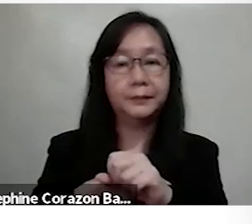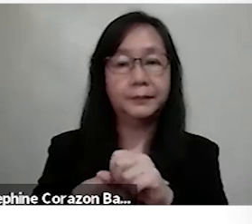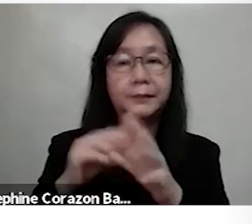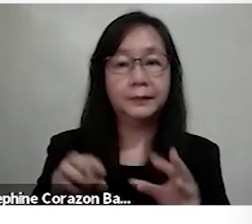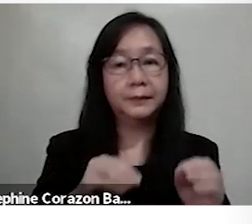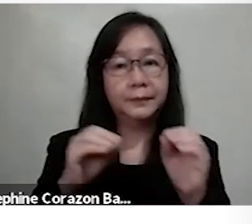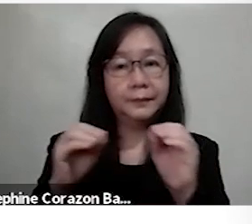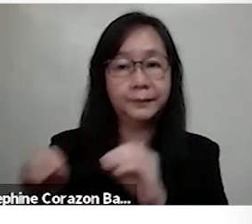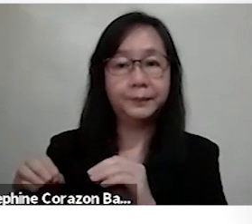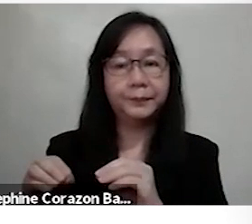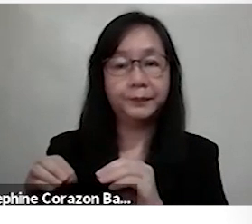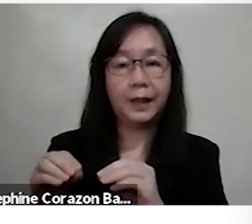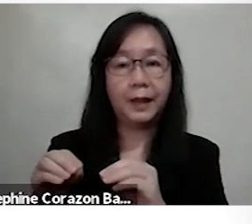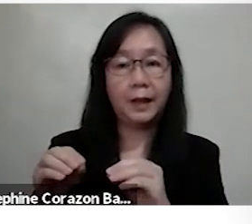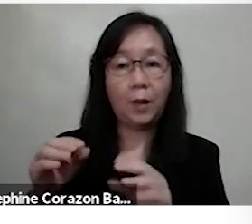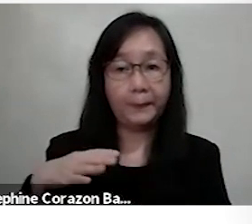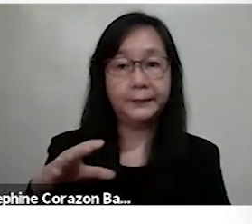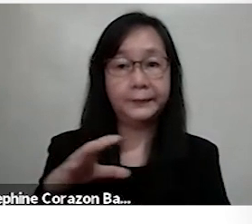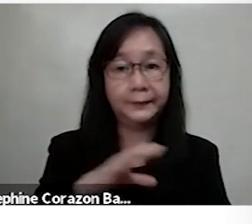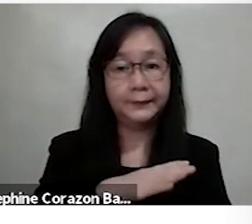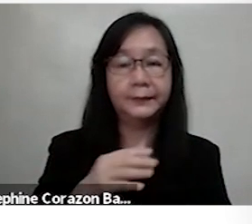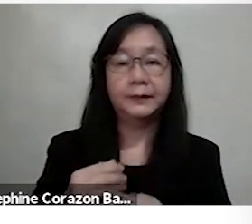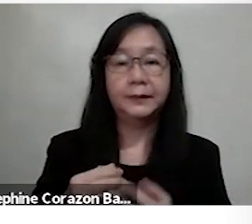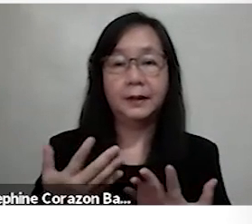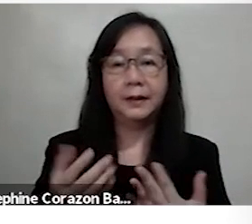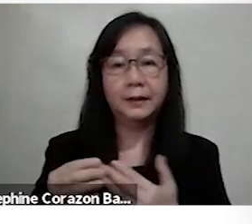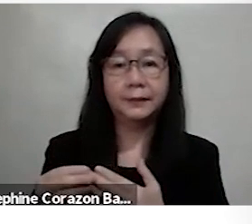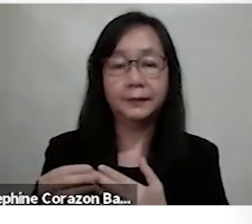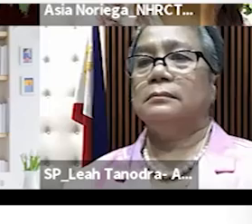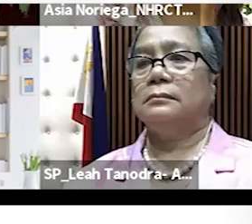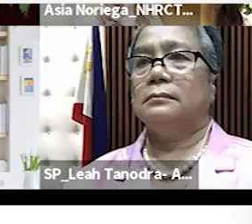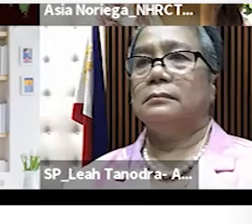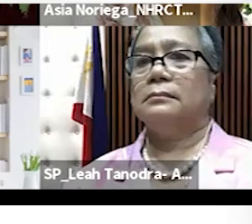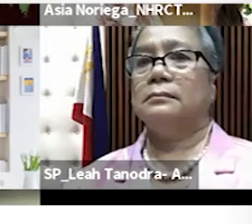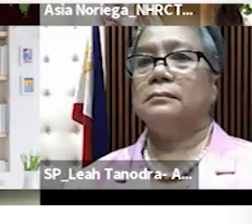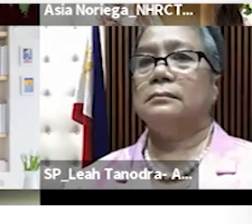TWG, called Thematic Working Group. Actually, we categorize into 5